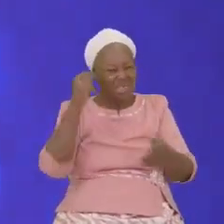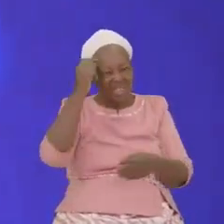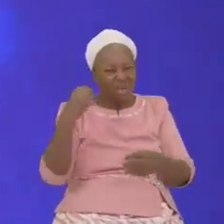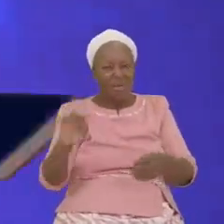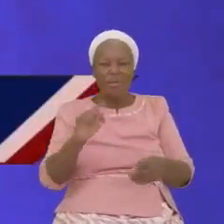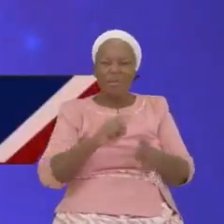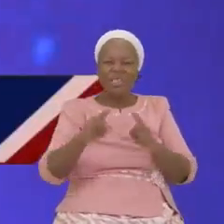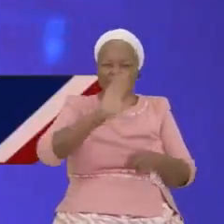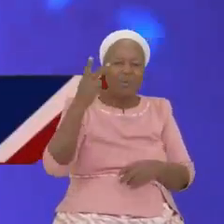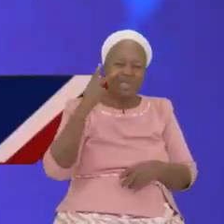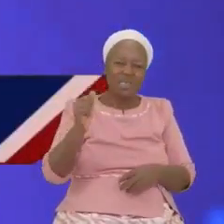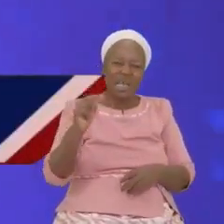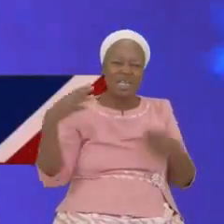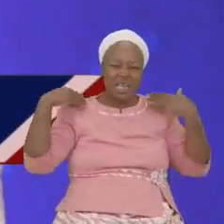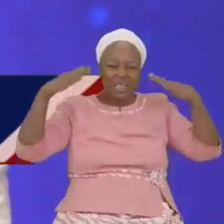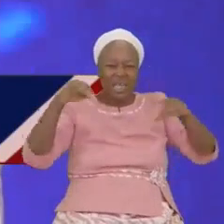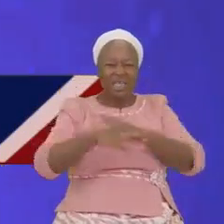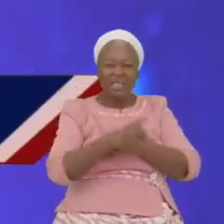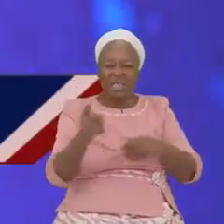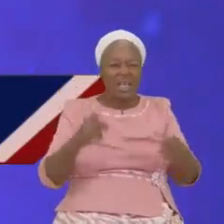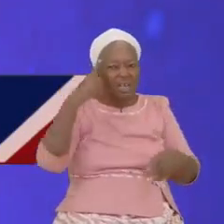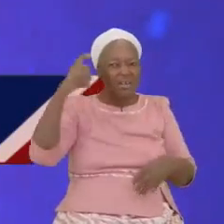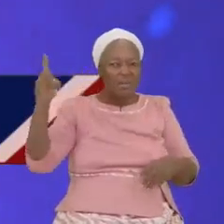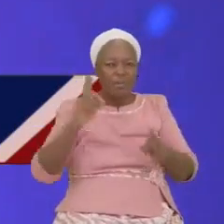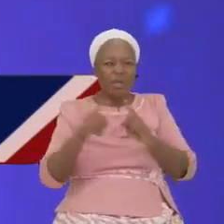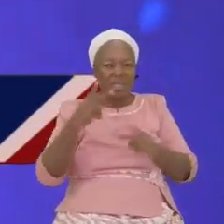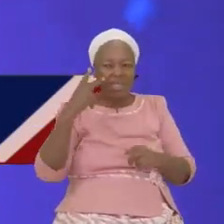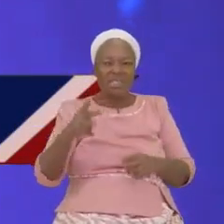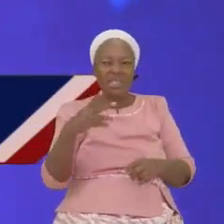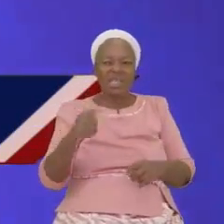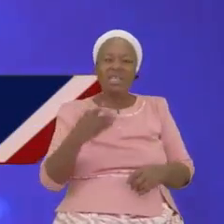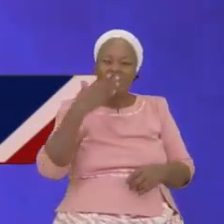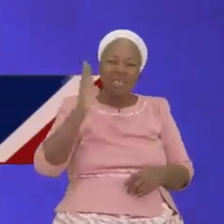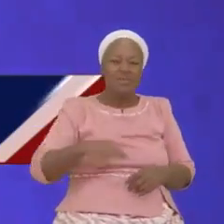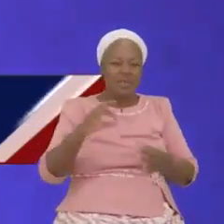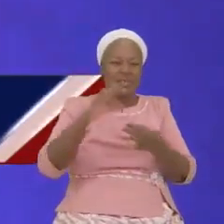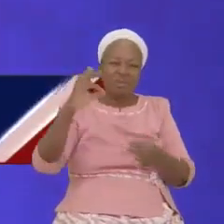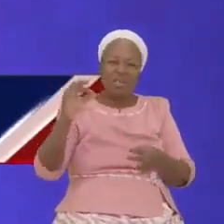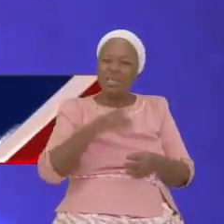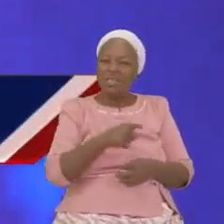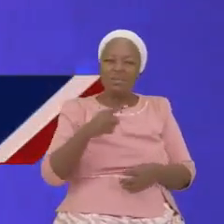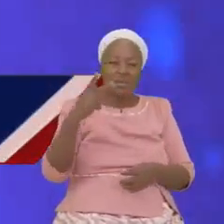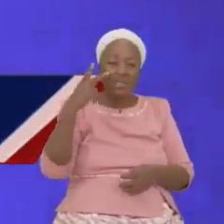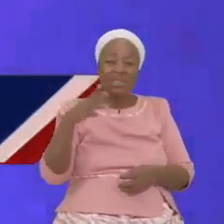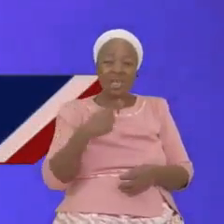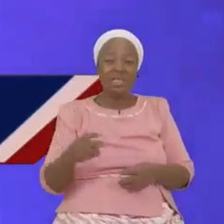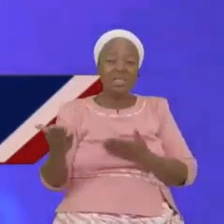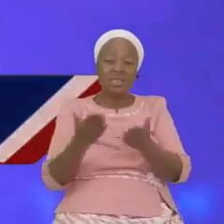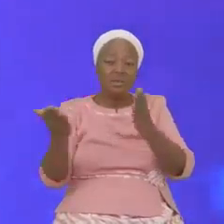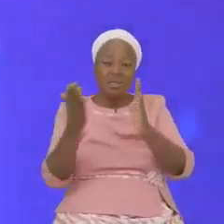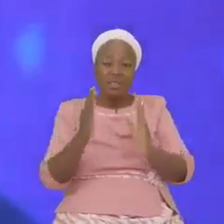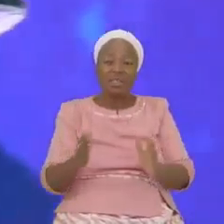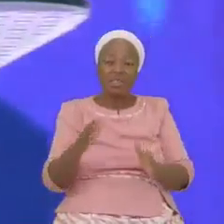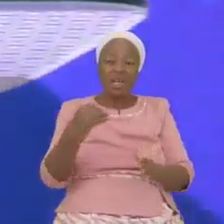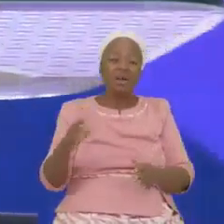an angel in their dream. They'll see evil spirits. They'll see the messenger